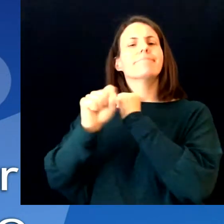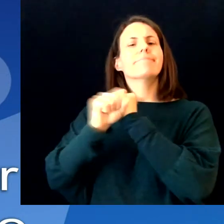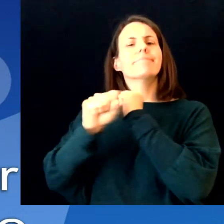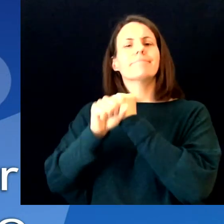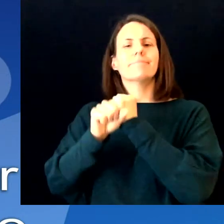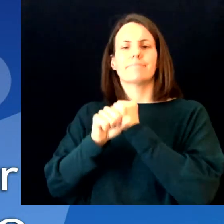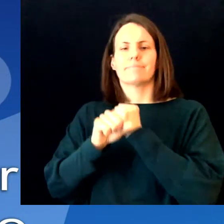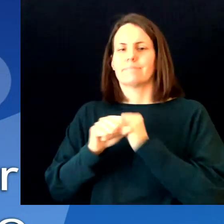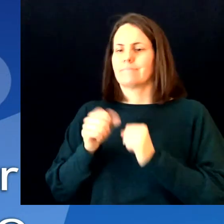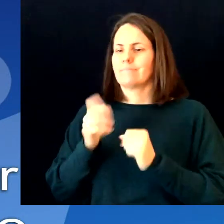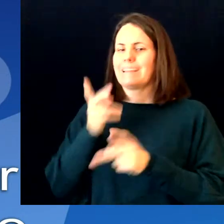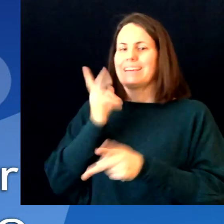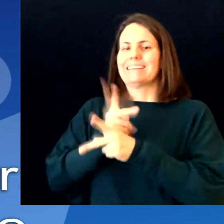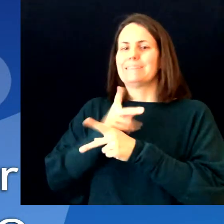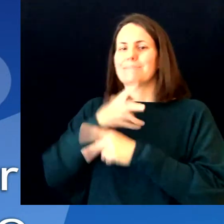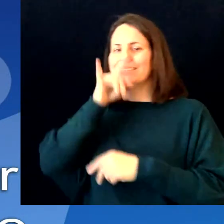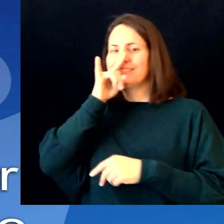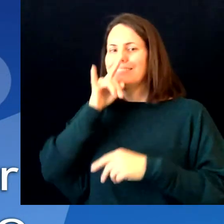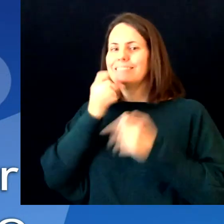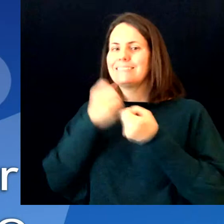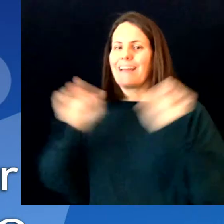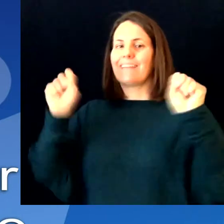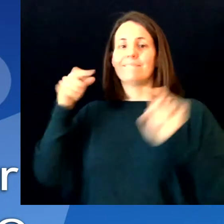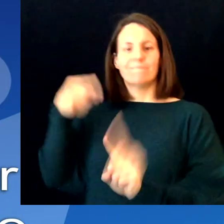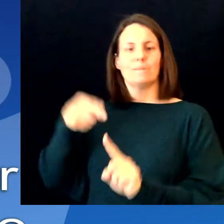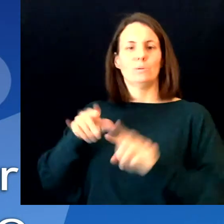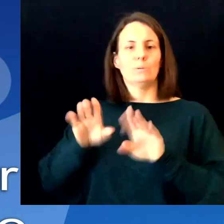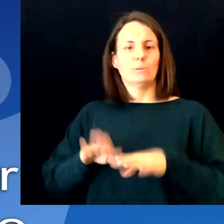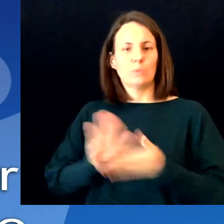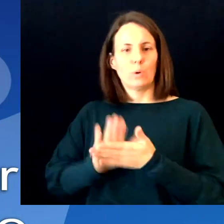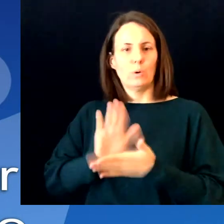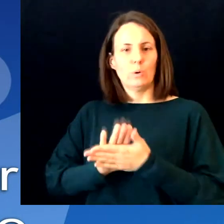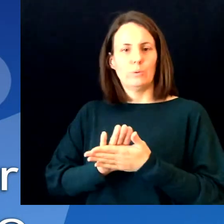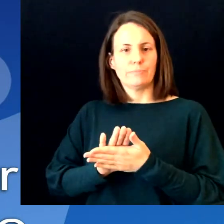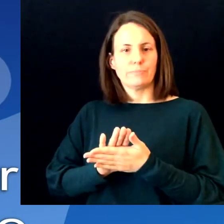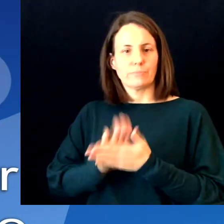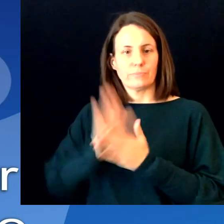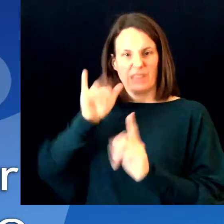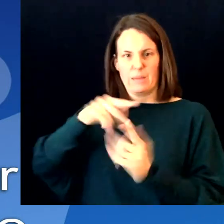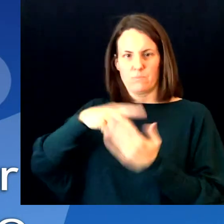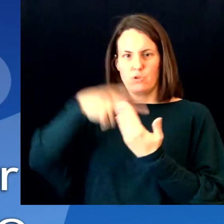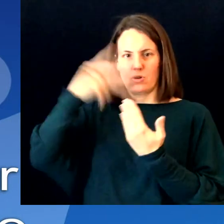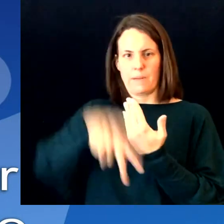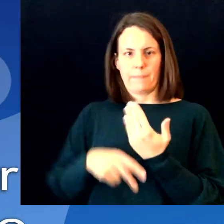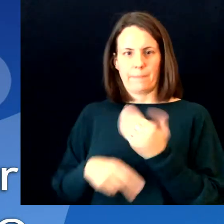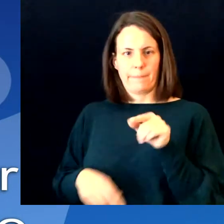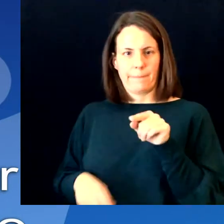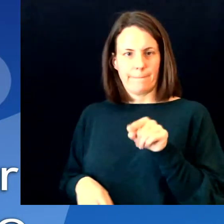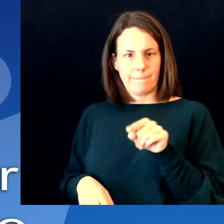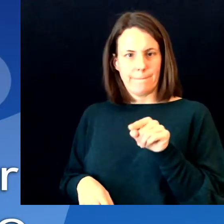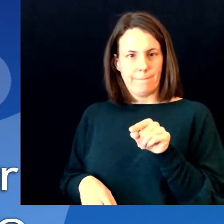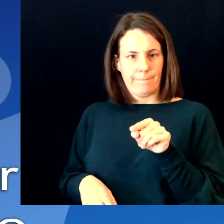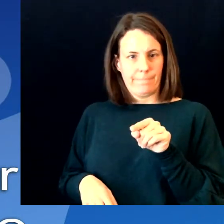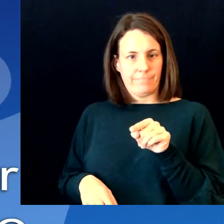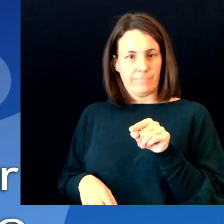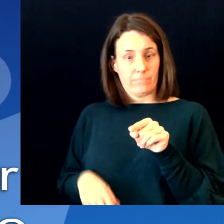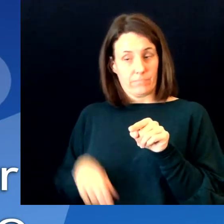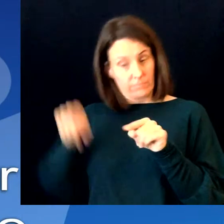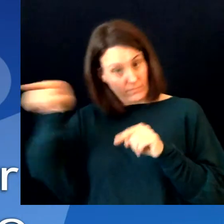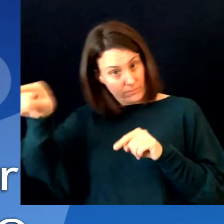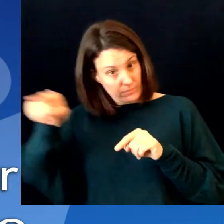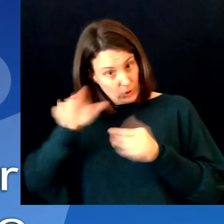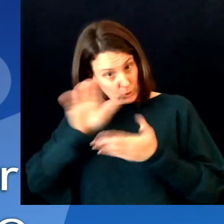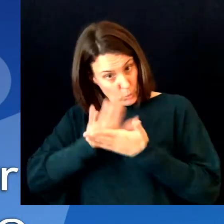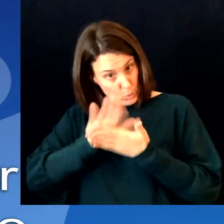should enact mask mandates, since that is an enclosed space that kids are going to be in? So earlier in